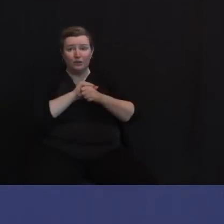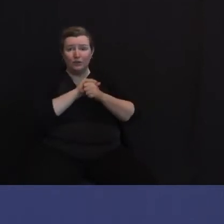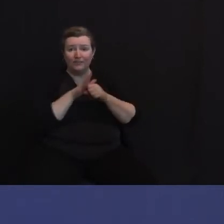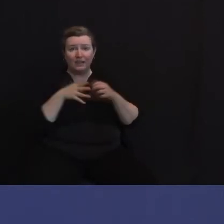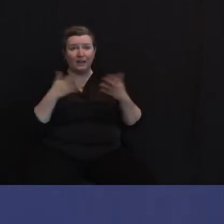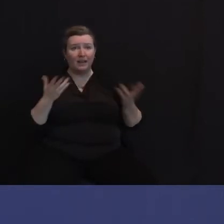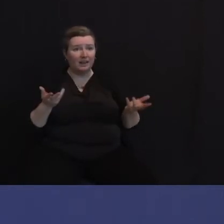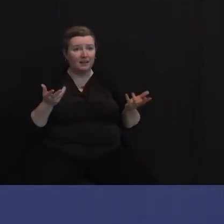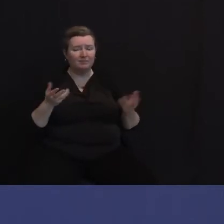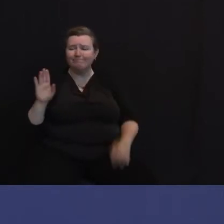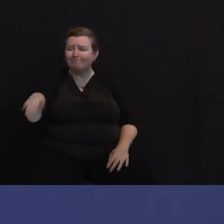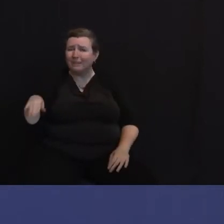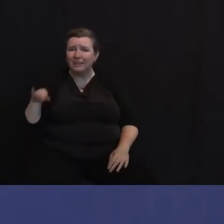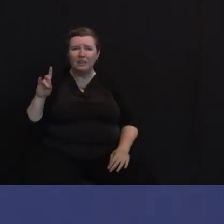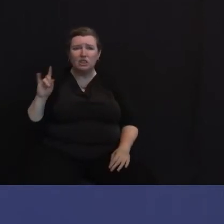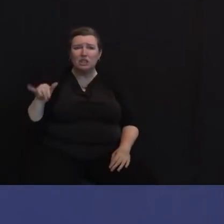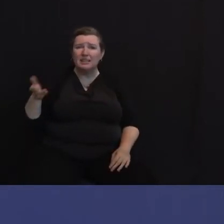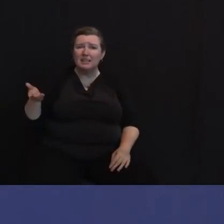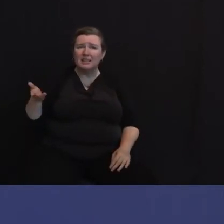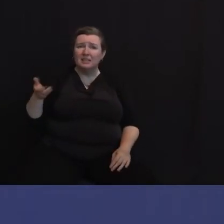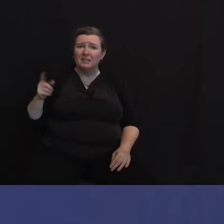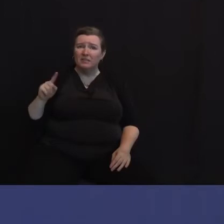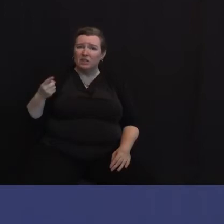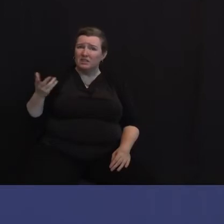you first. Any comments on